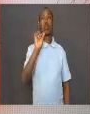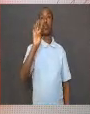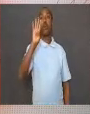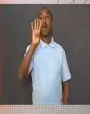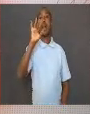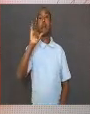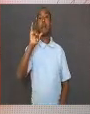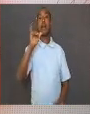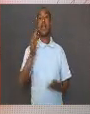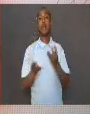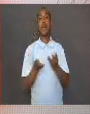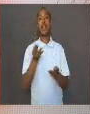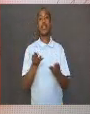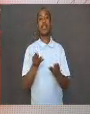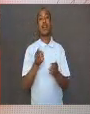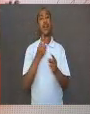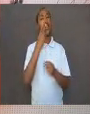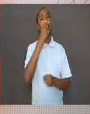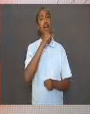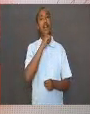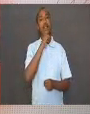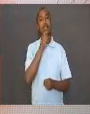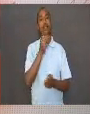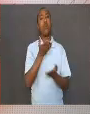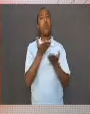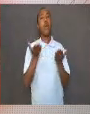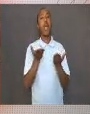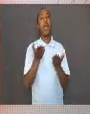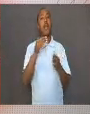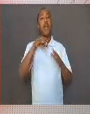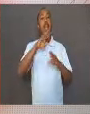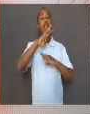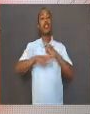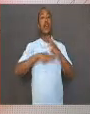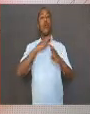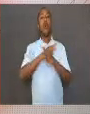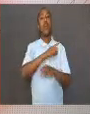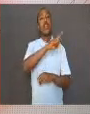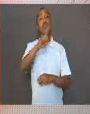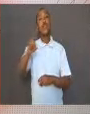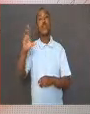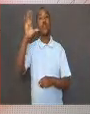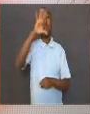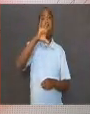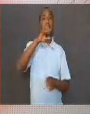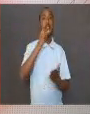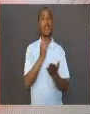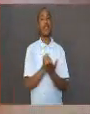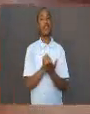by mass, regardless of where in the world you find it.